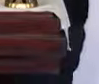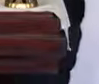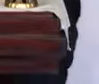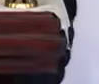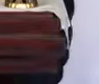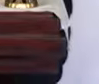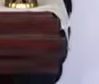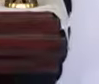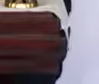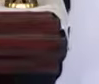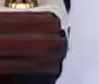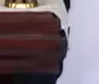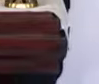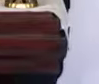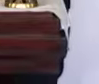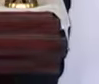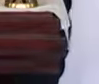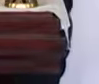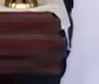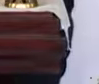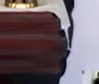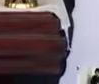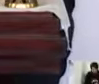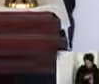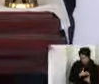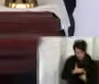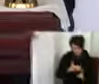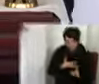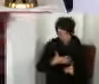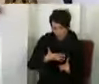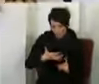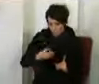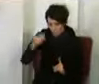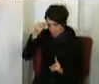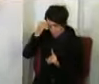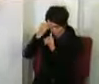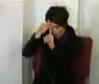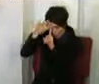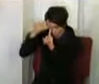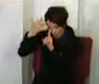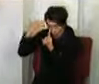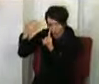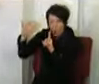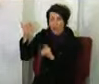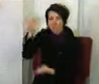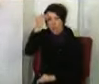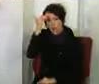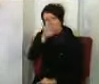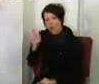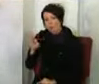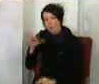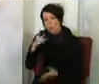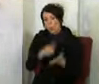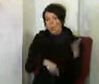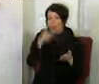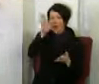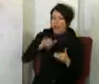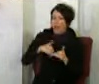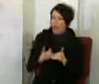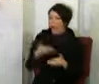It forces me to expand my knowledge of what God and how God